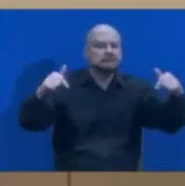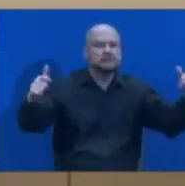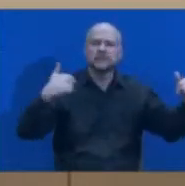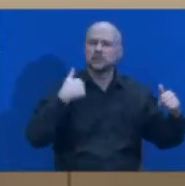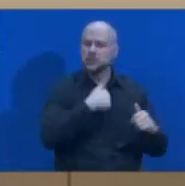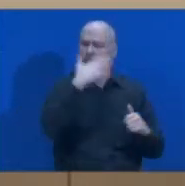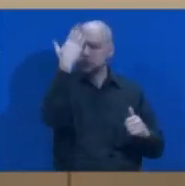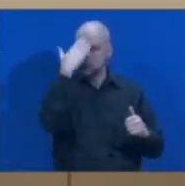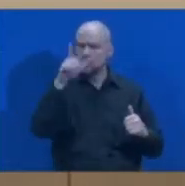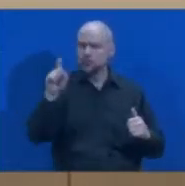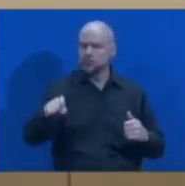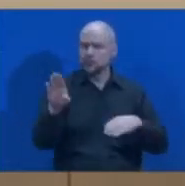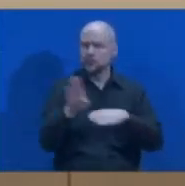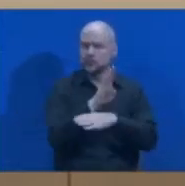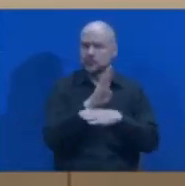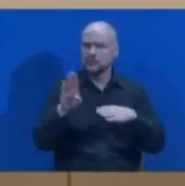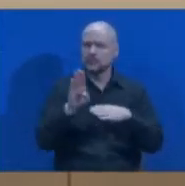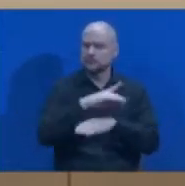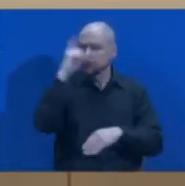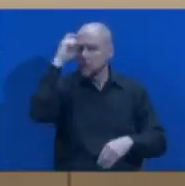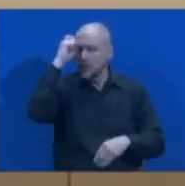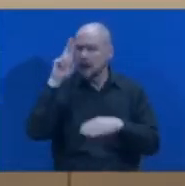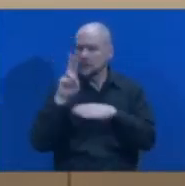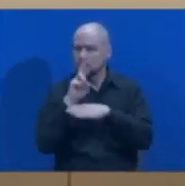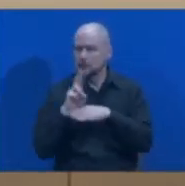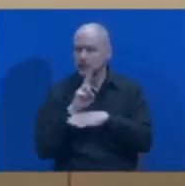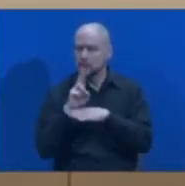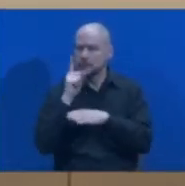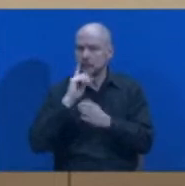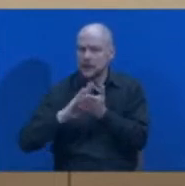all know that they need to do. And again, if